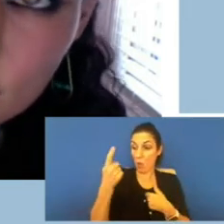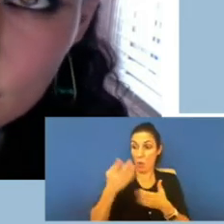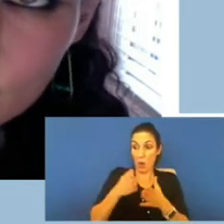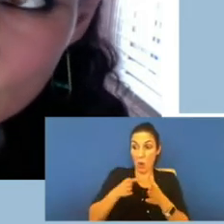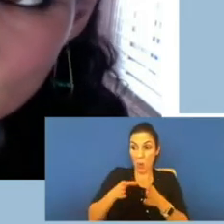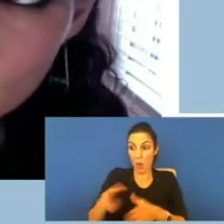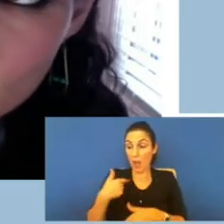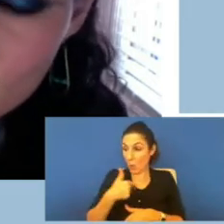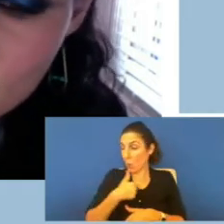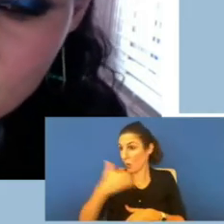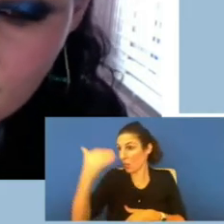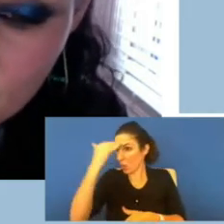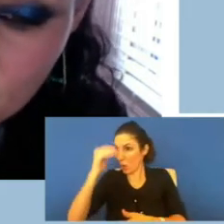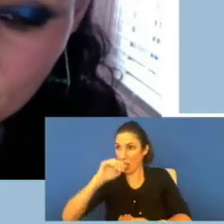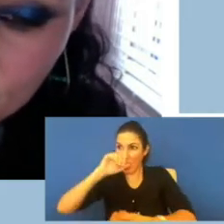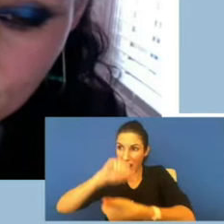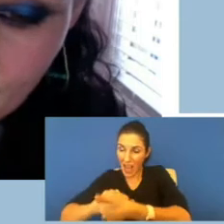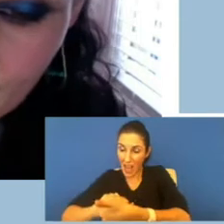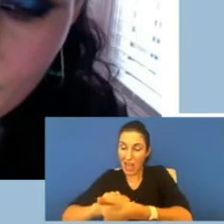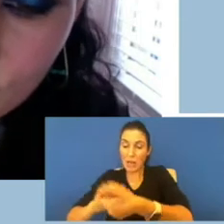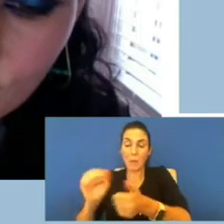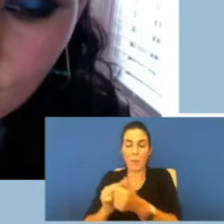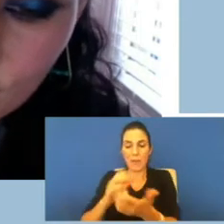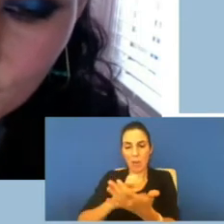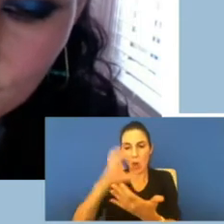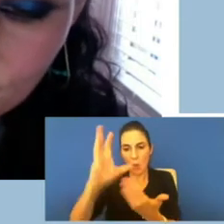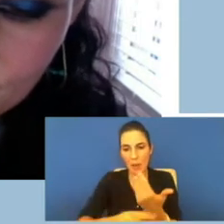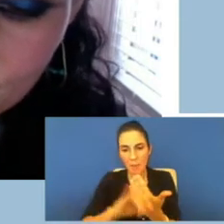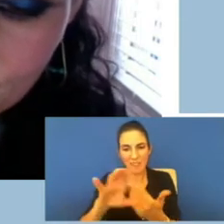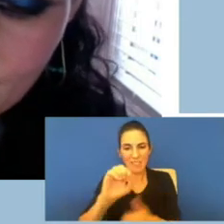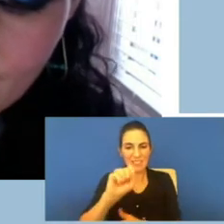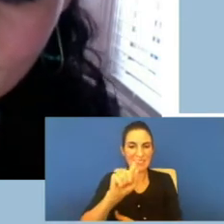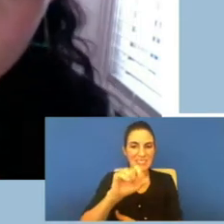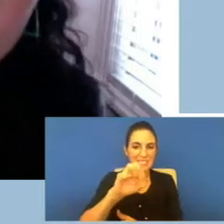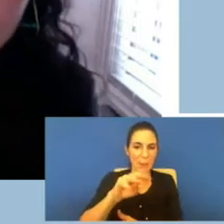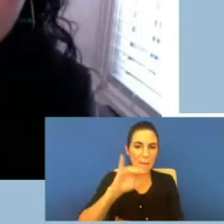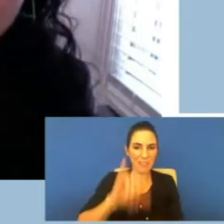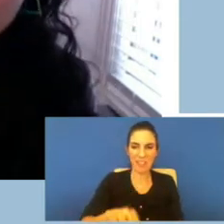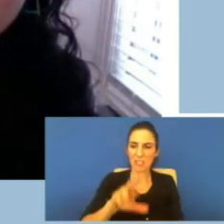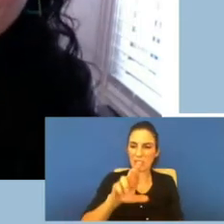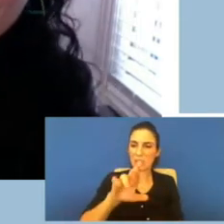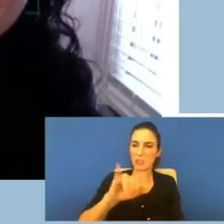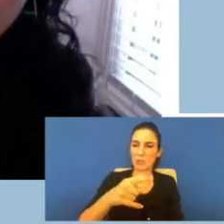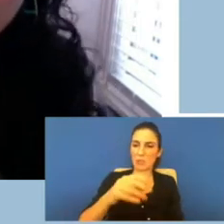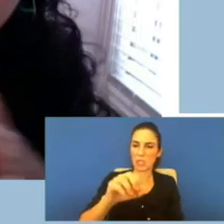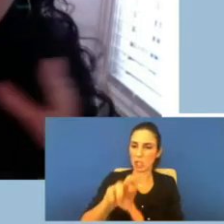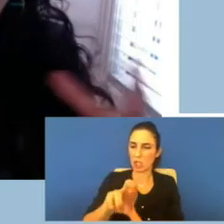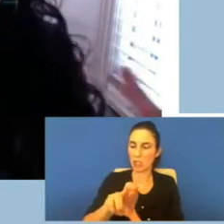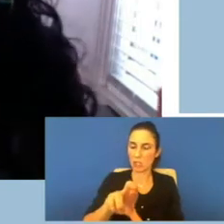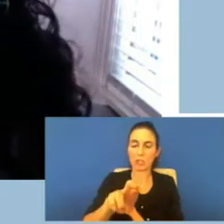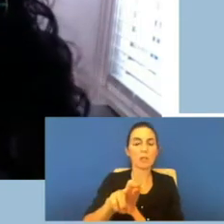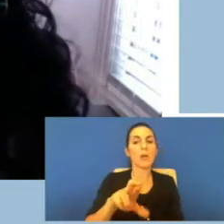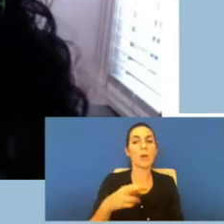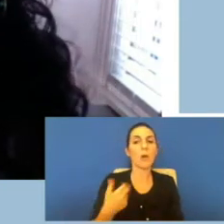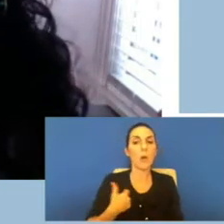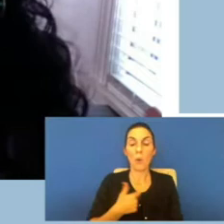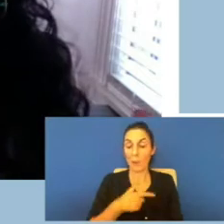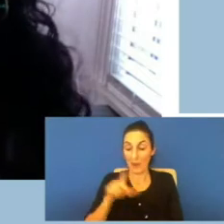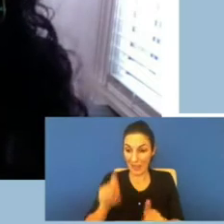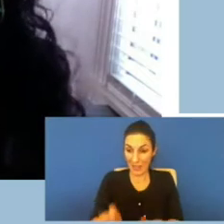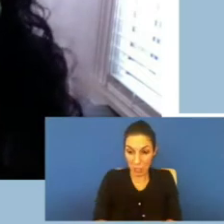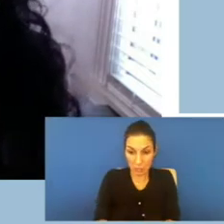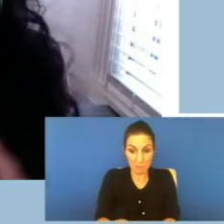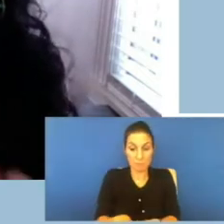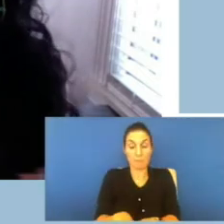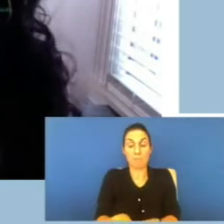with the settled curriculum of STEM is rigor. And I think we need to really open that up to think about